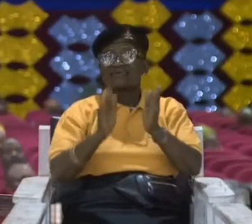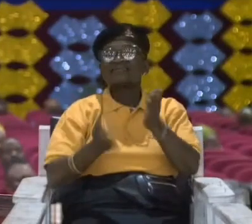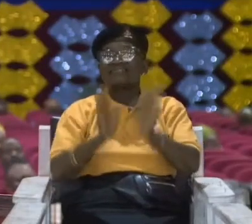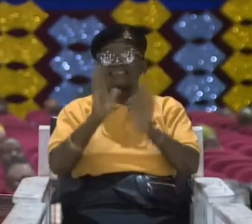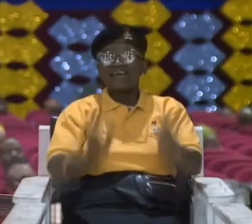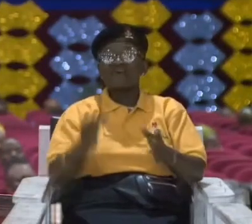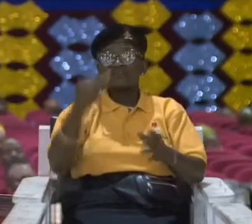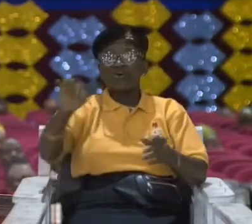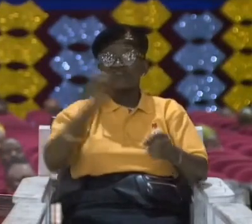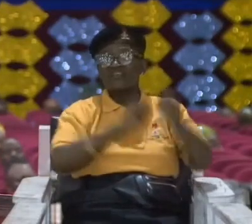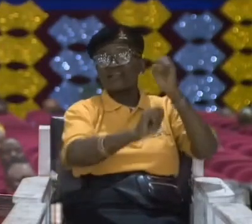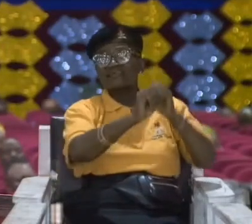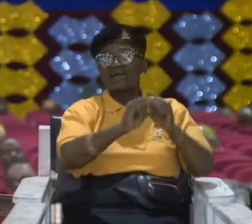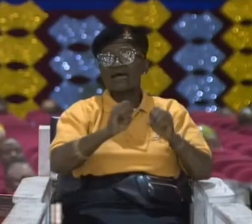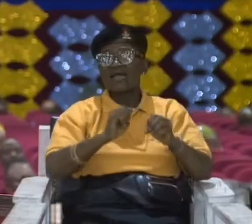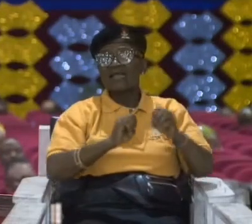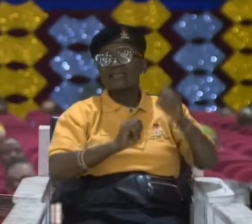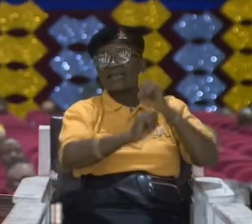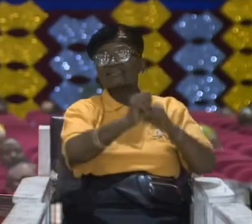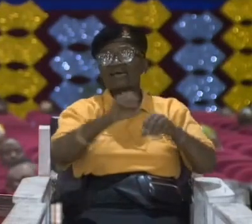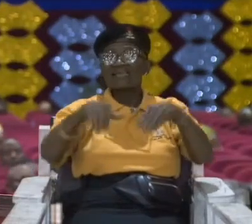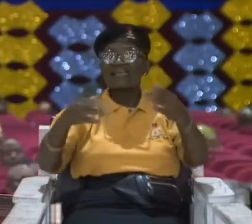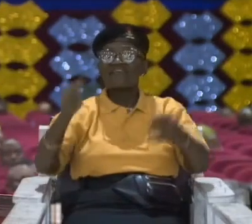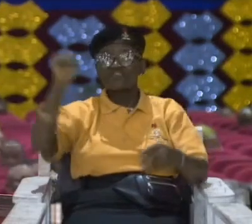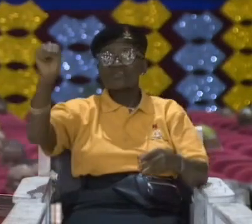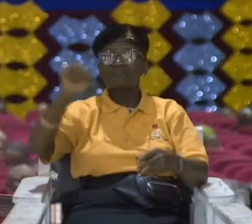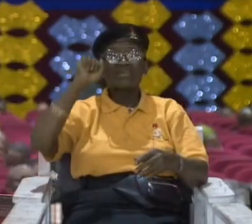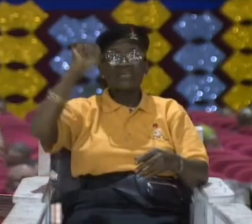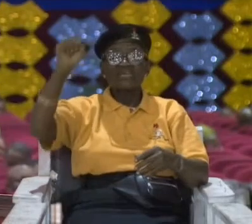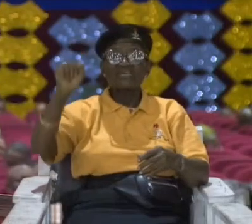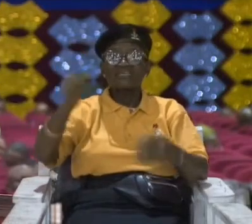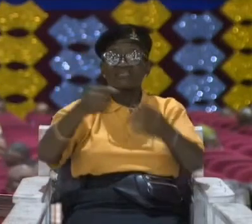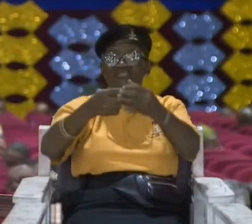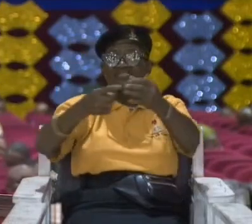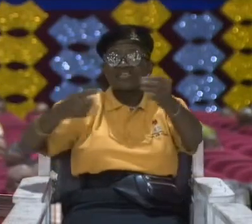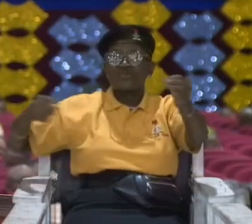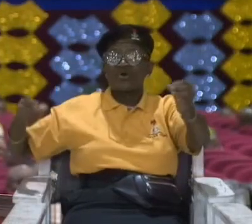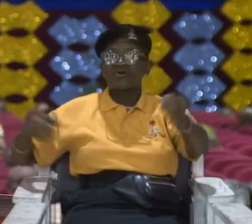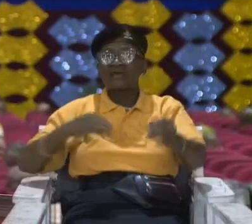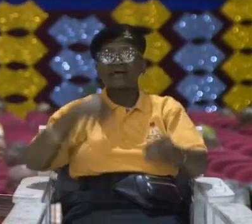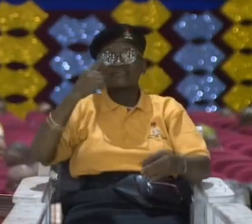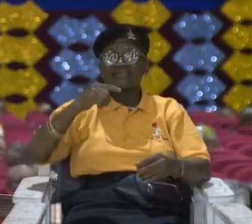Elisha gave him his rod. He said, go and lay it on the dead child.